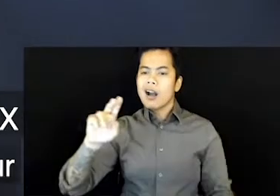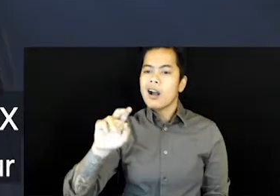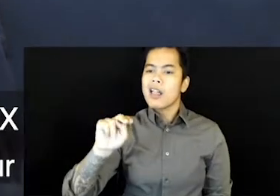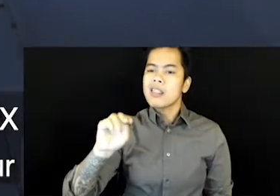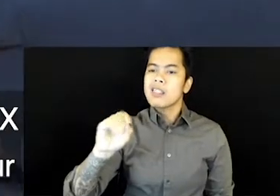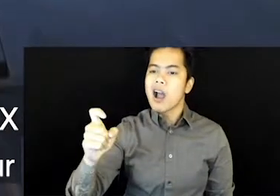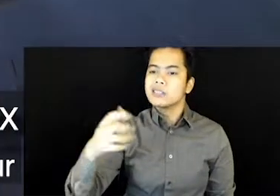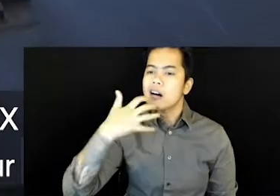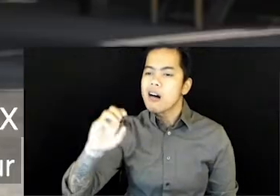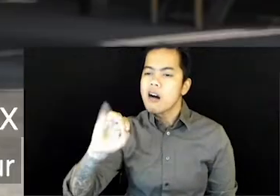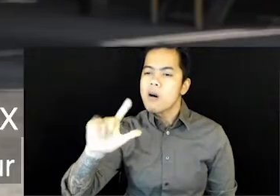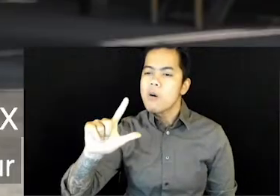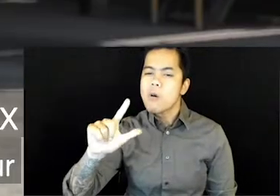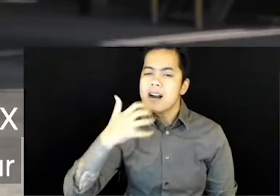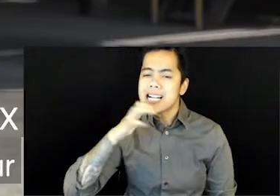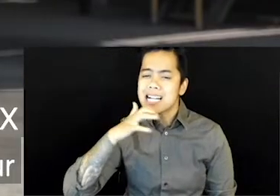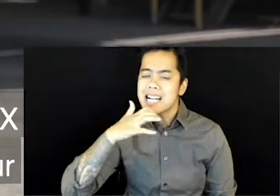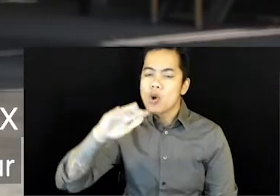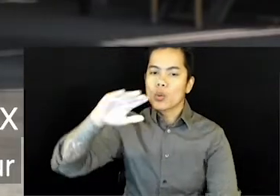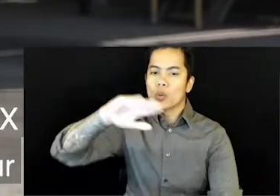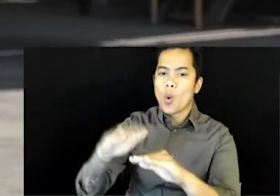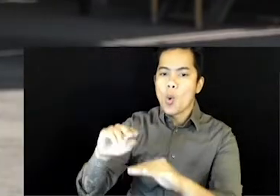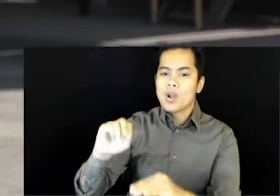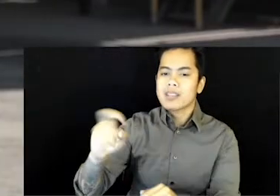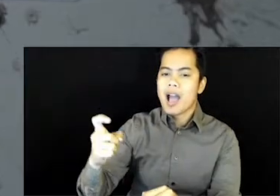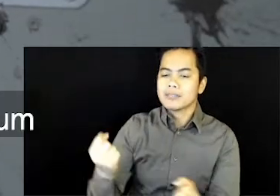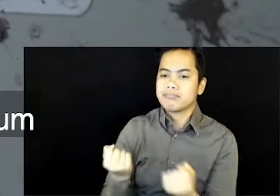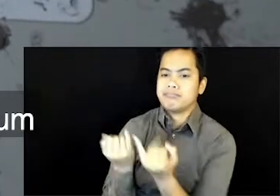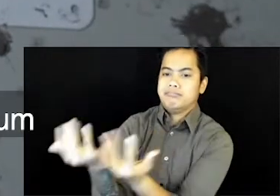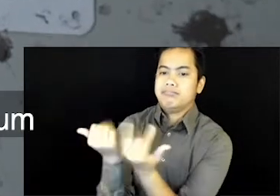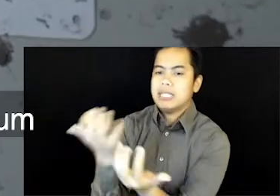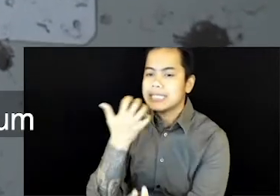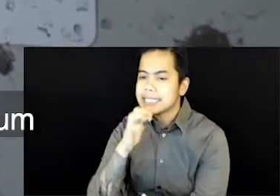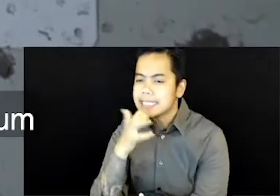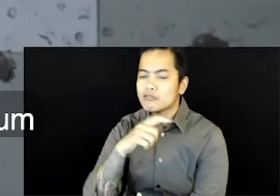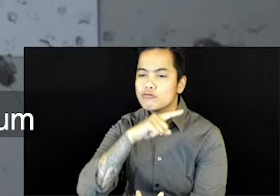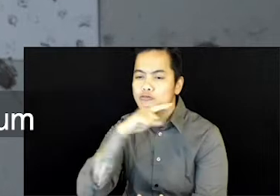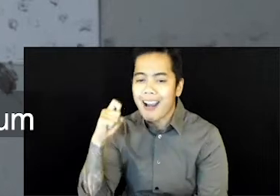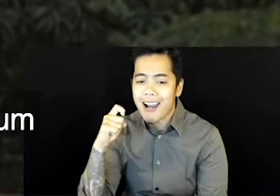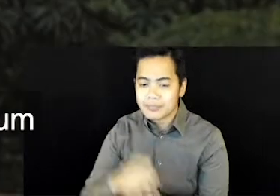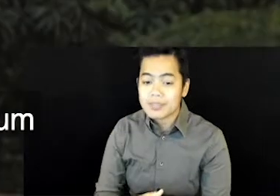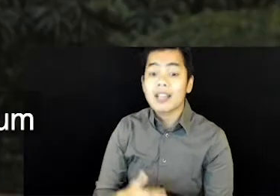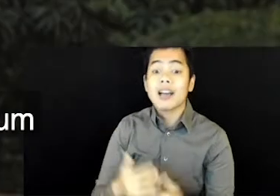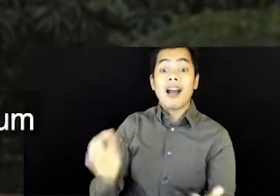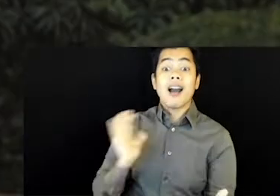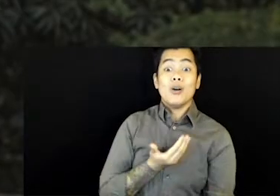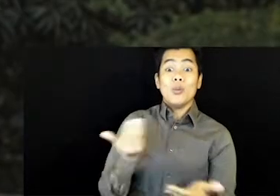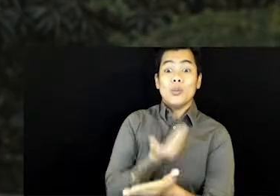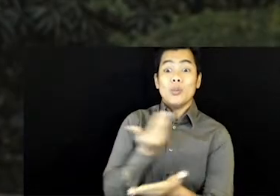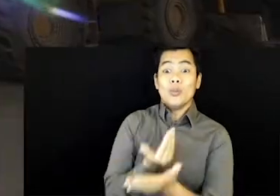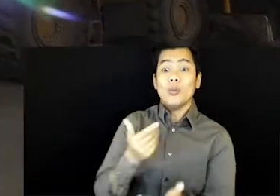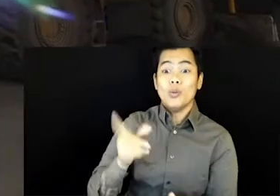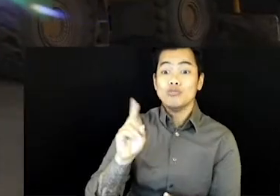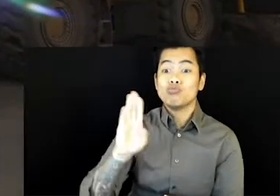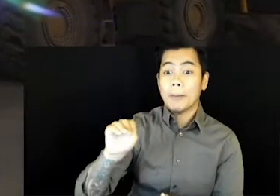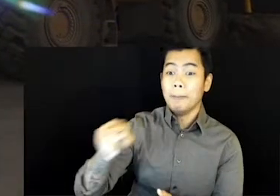oil heater, and our low NOx burner that heats and dries our aggregates. Our new counterflow asphalt drum is the largest source of stationary